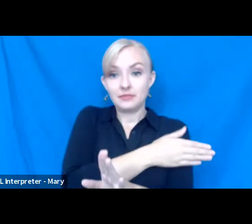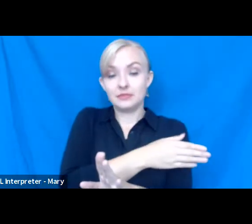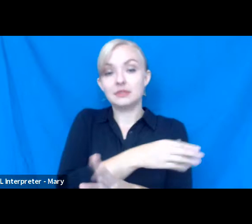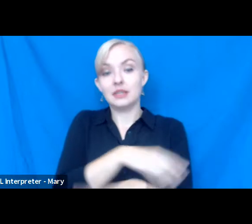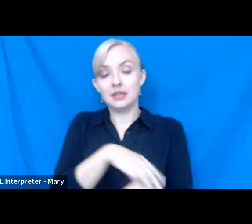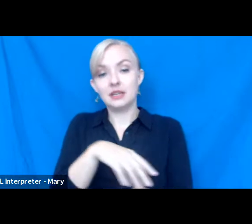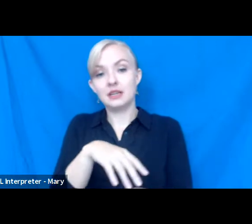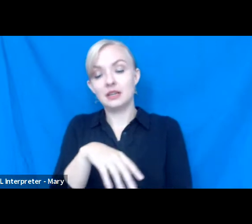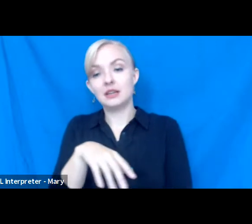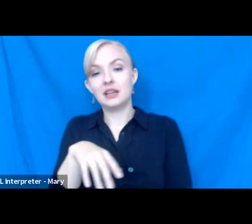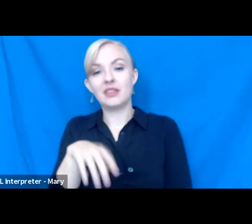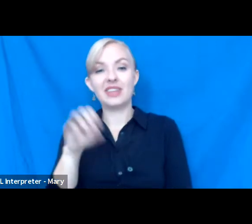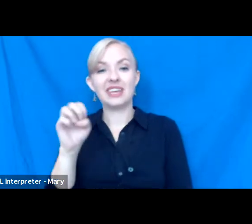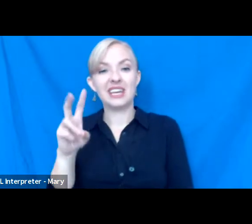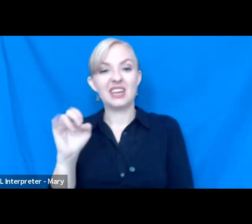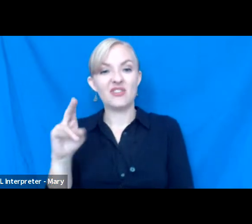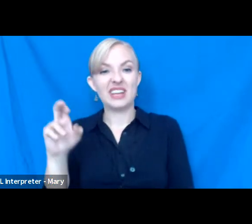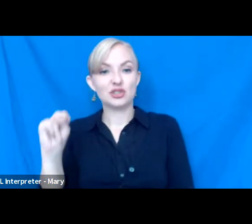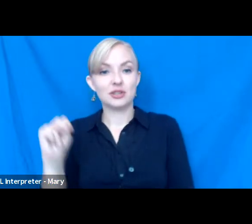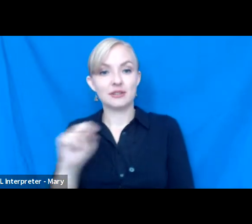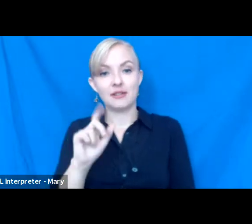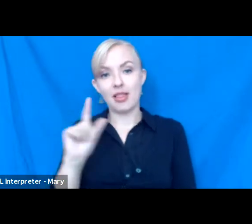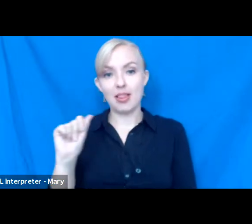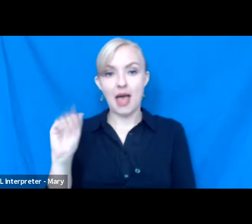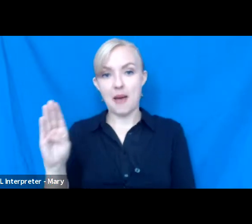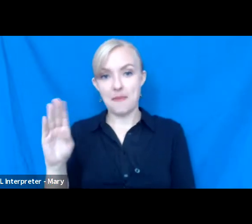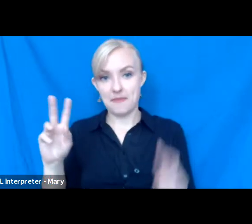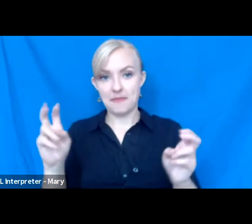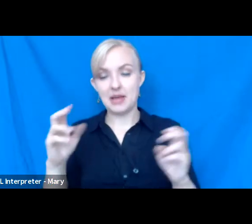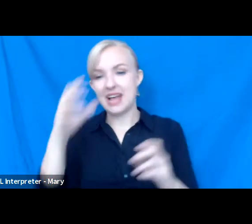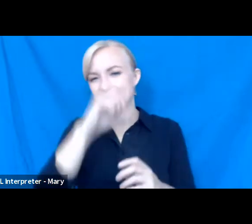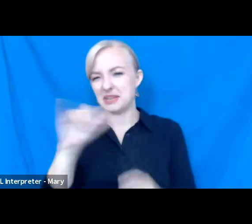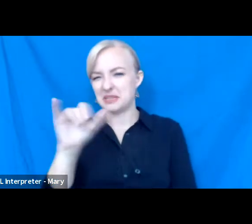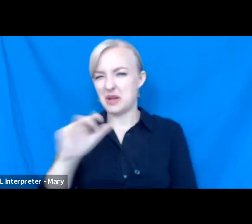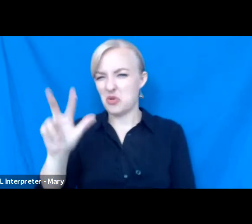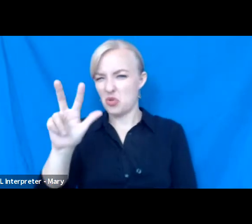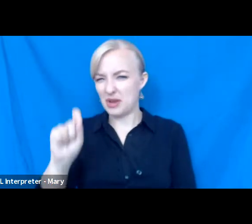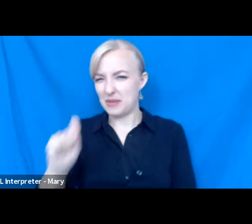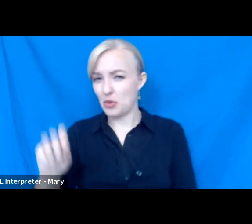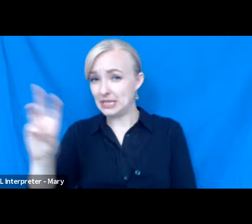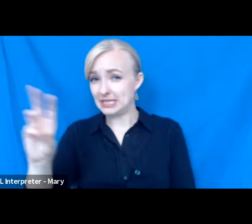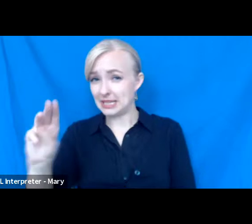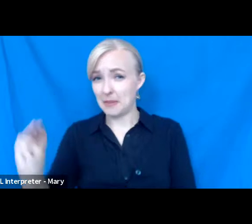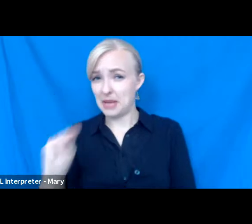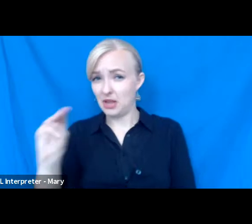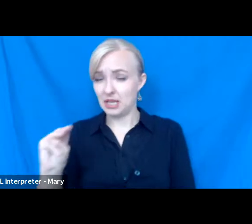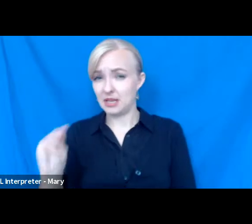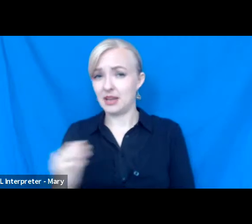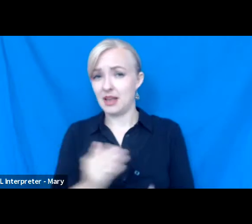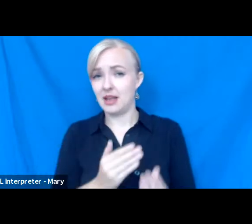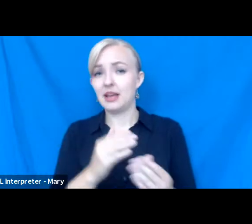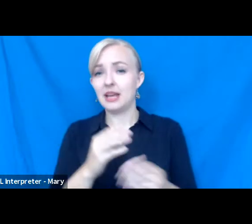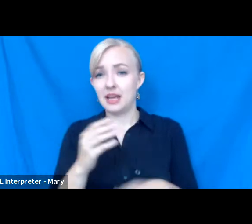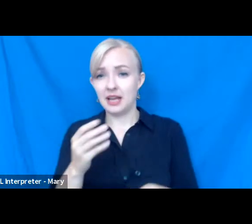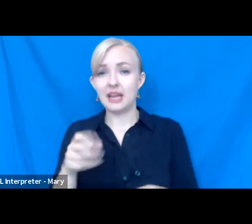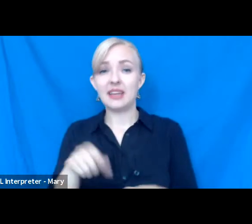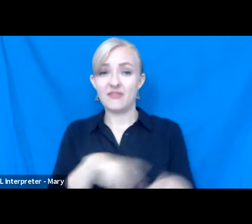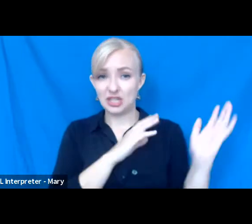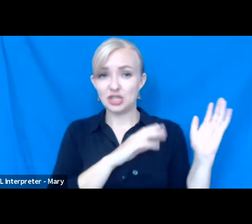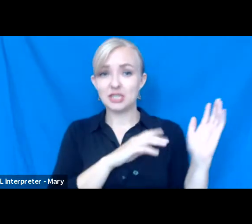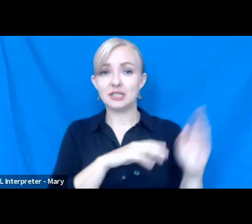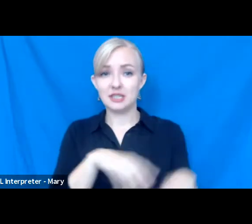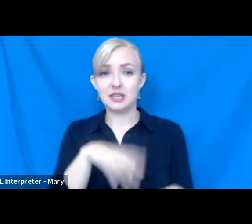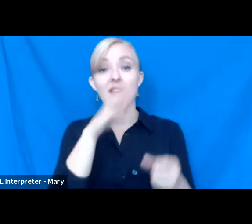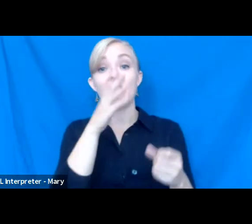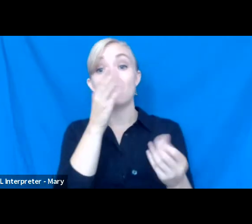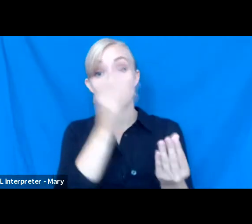Lab estimates that there are nearly 3.6 million eviction filings that result in 1.5 million